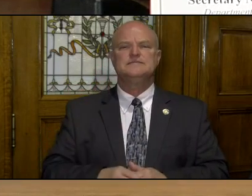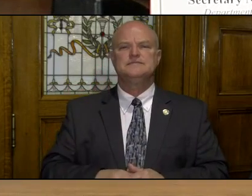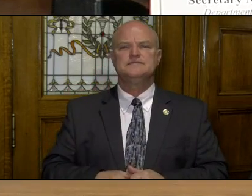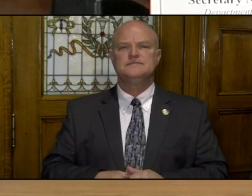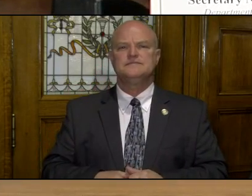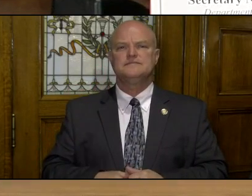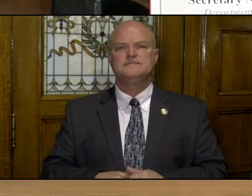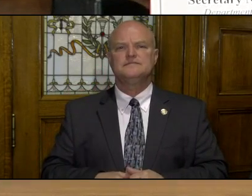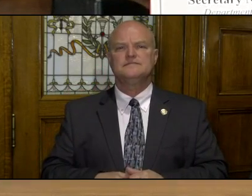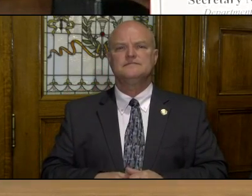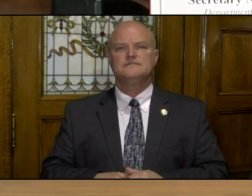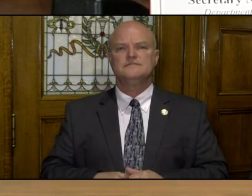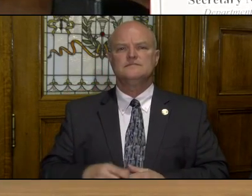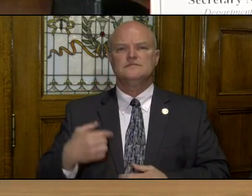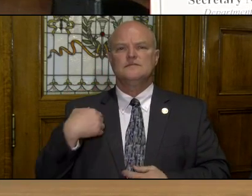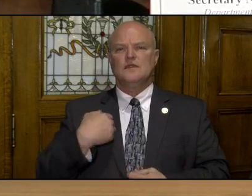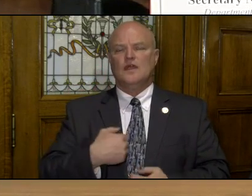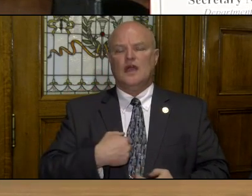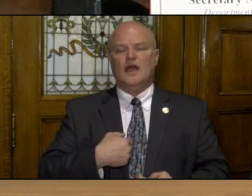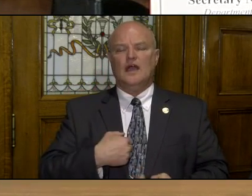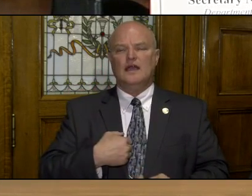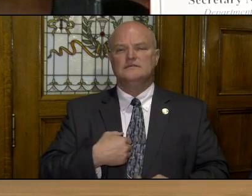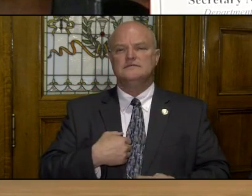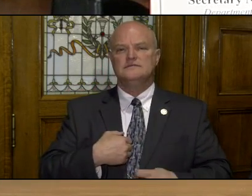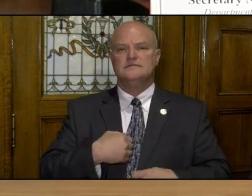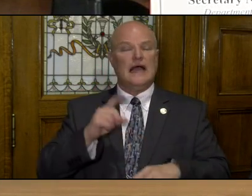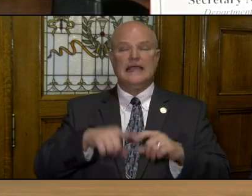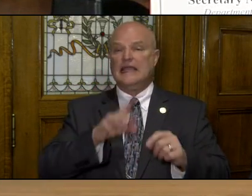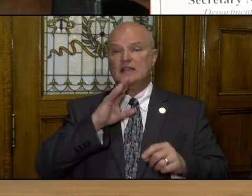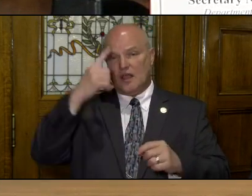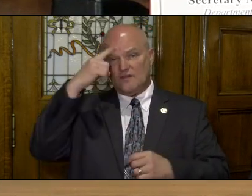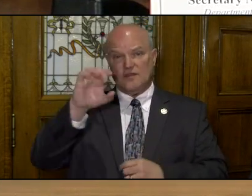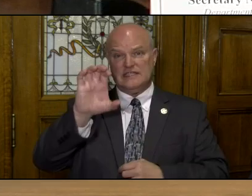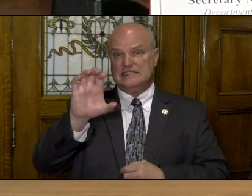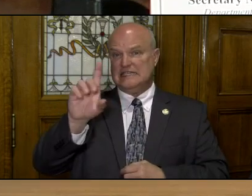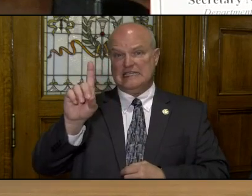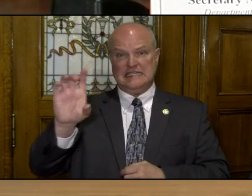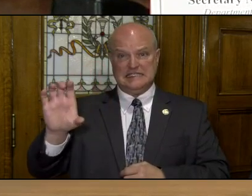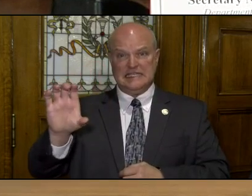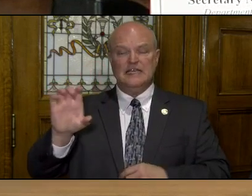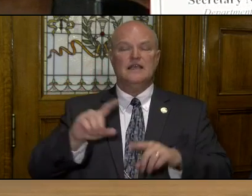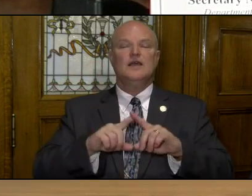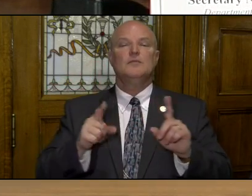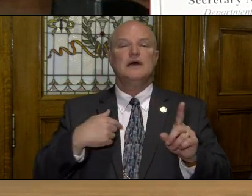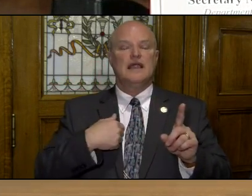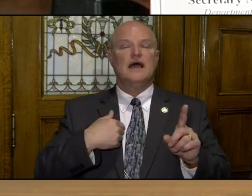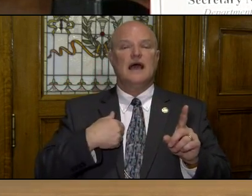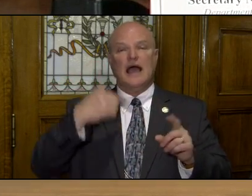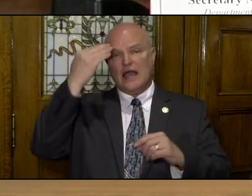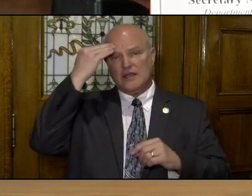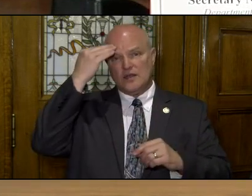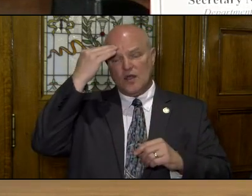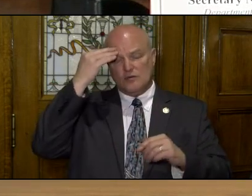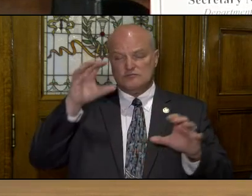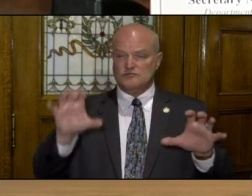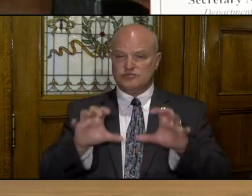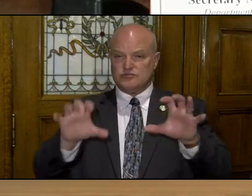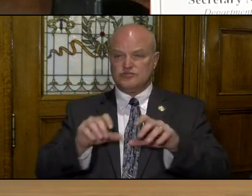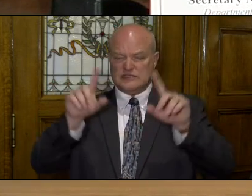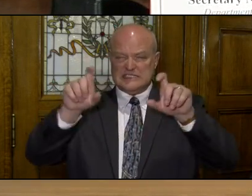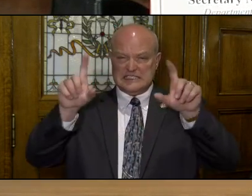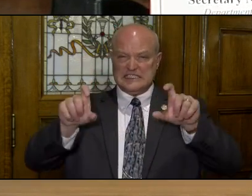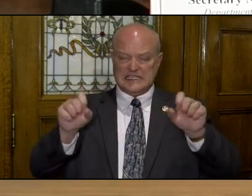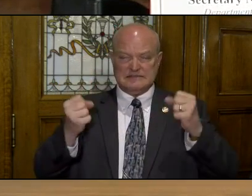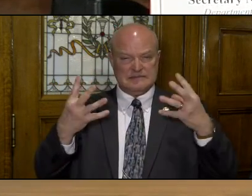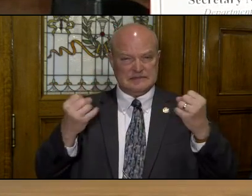the CDC? We will, I can't speak for the CDC. I know they're doing quite a bit of